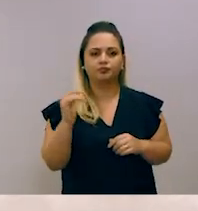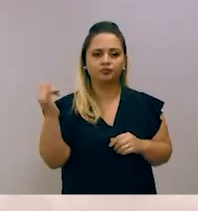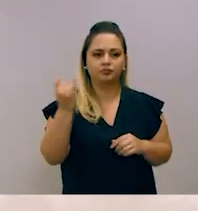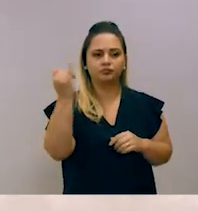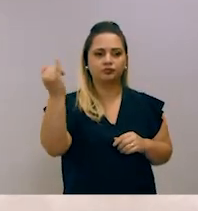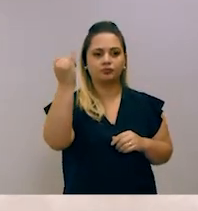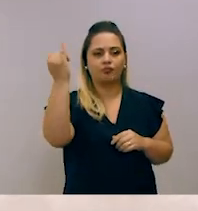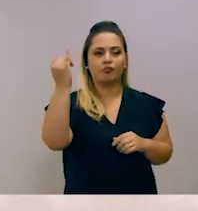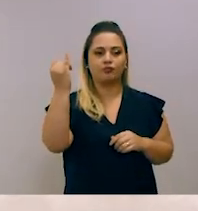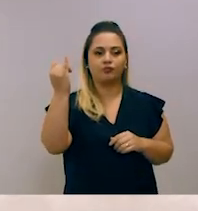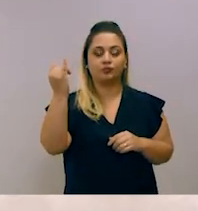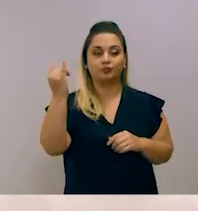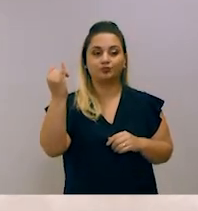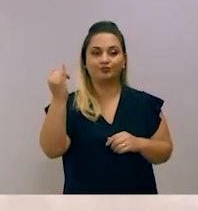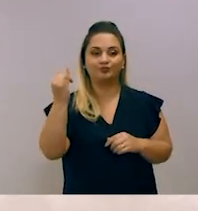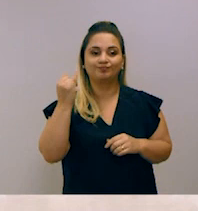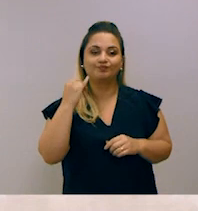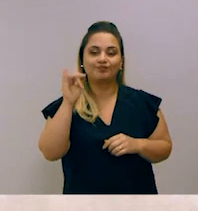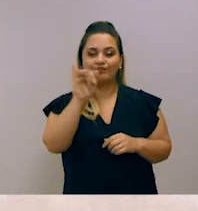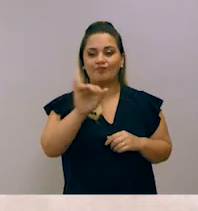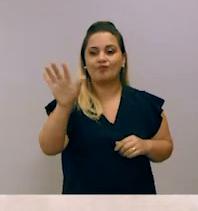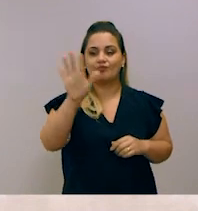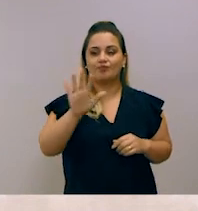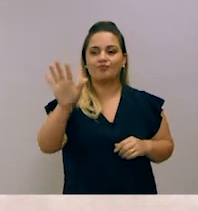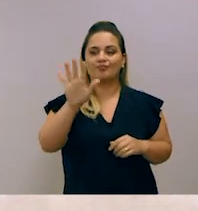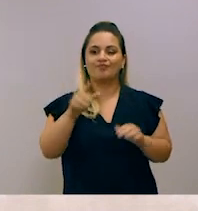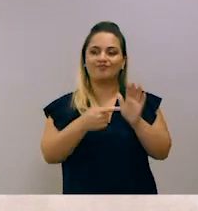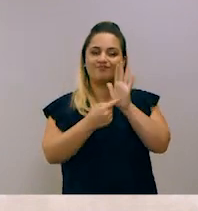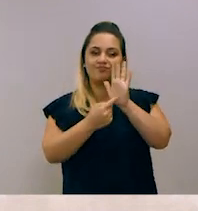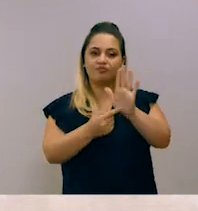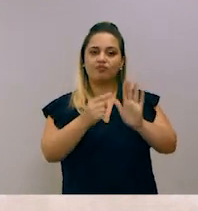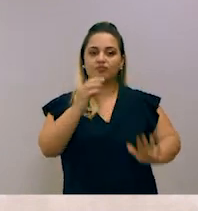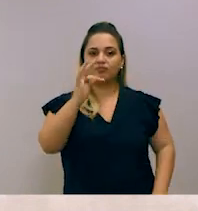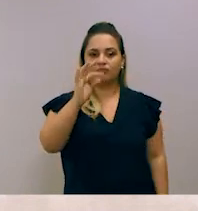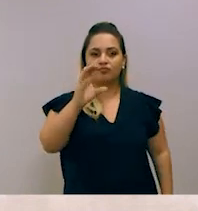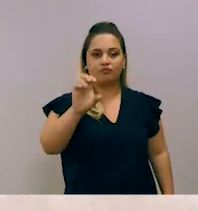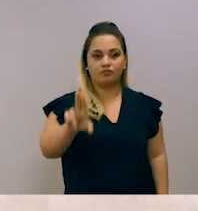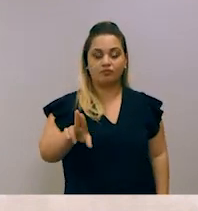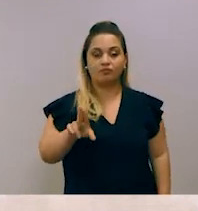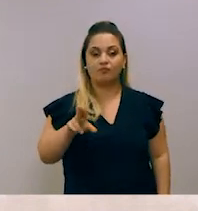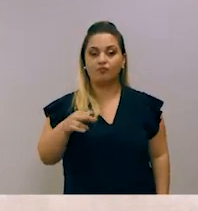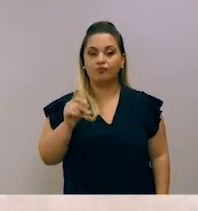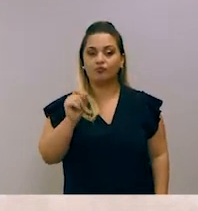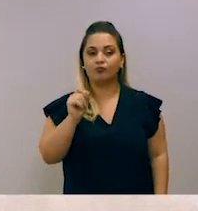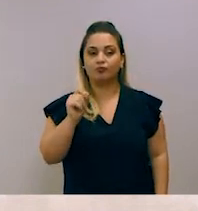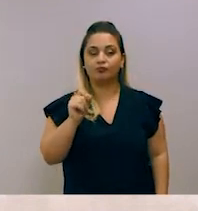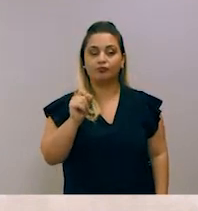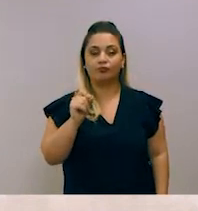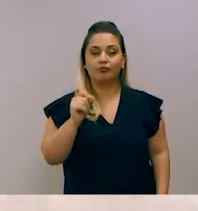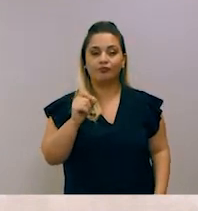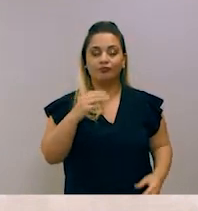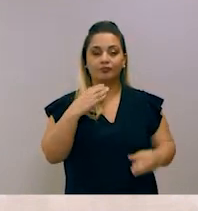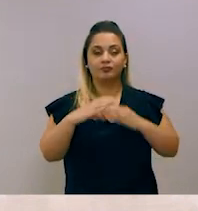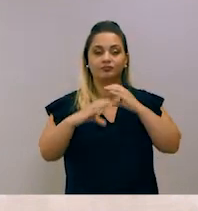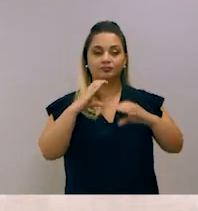And another important one, which are damage to the image of the Federal Court of Accounts. The ruling is something